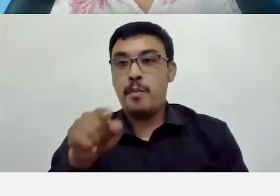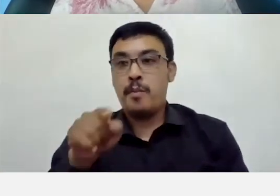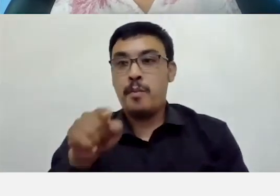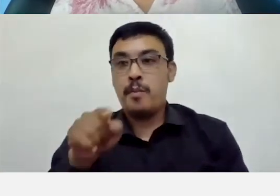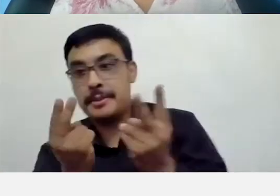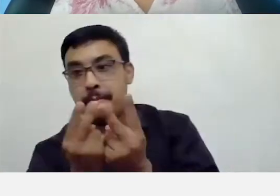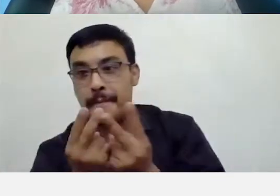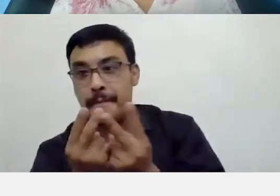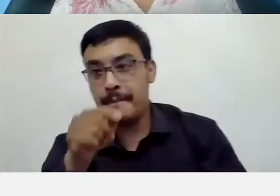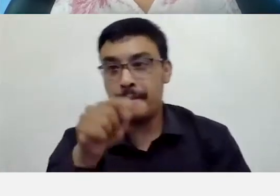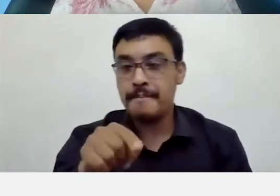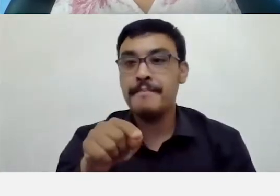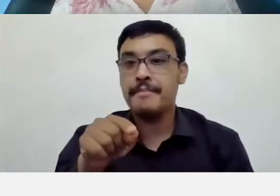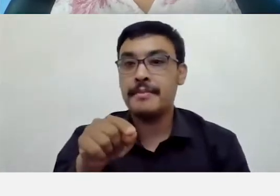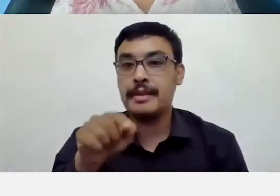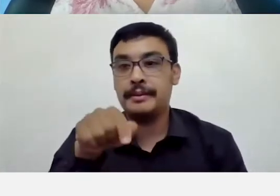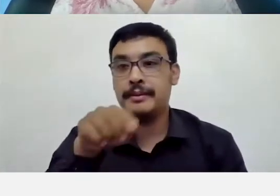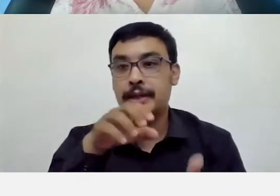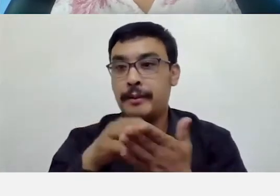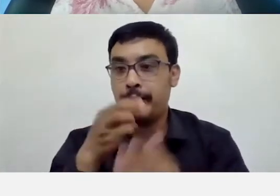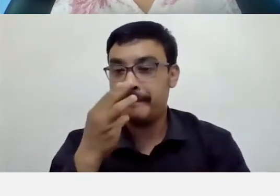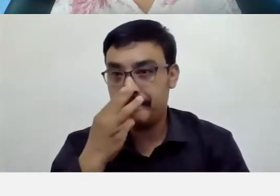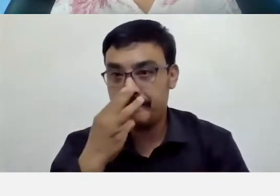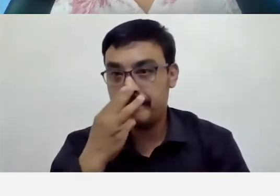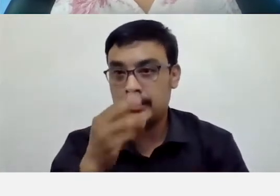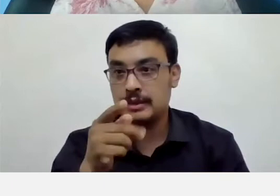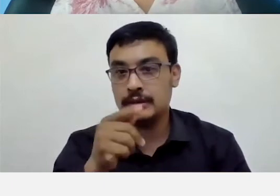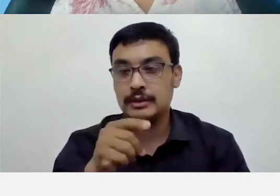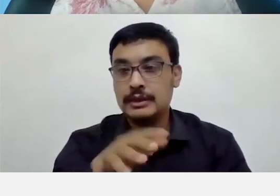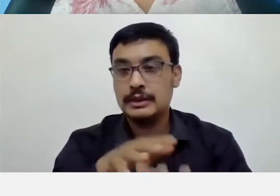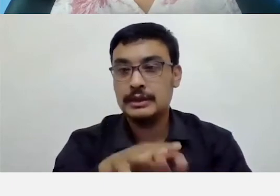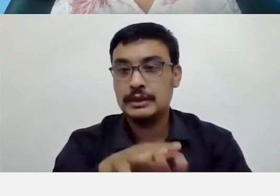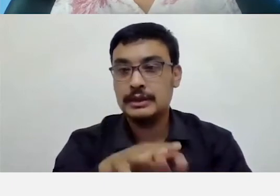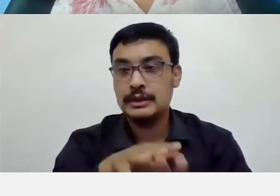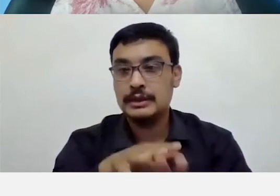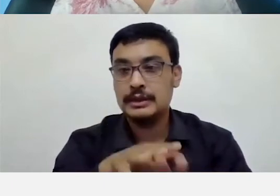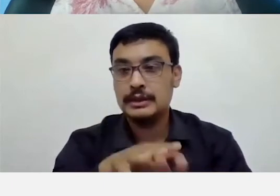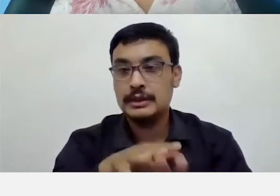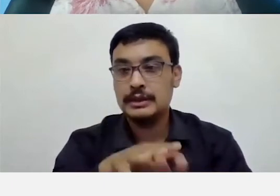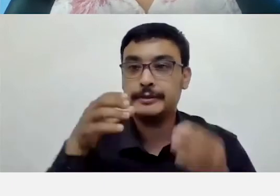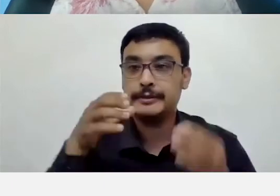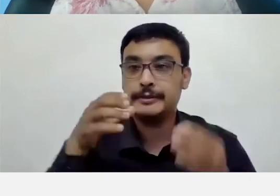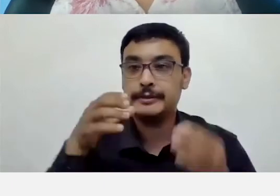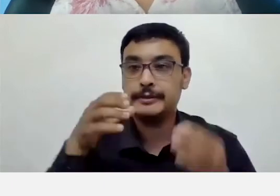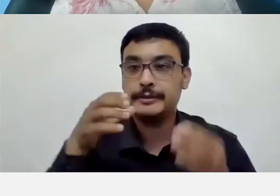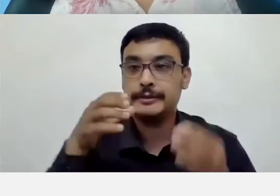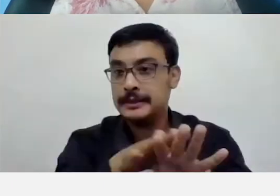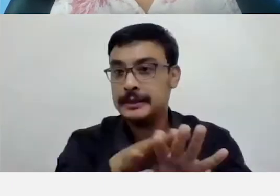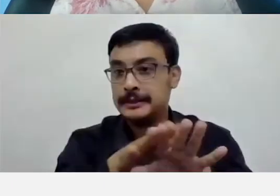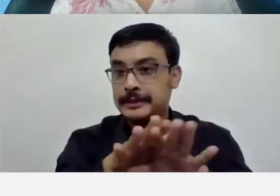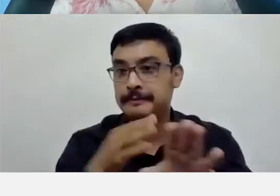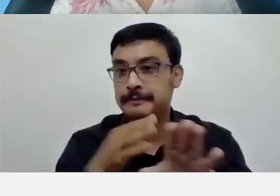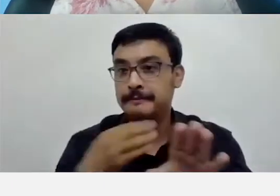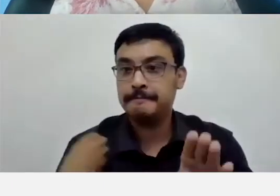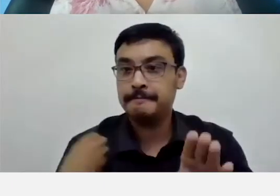inhabitants of here are ethnic group called Newar, and they are engaged with